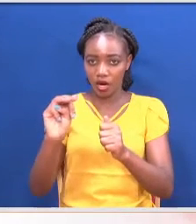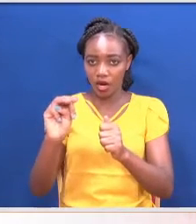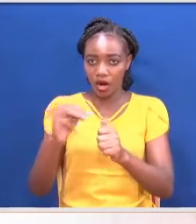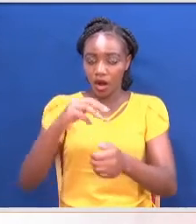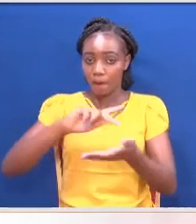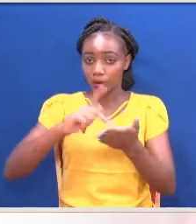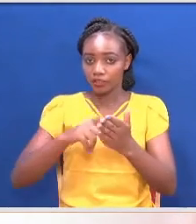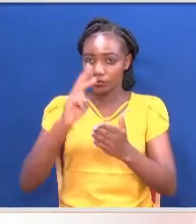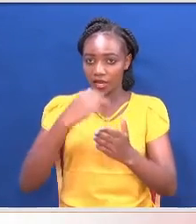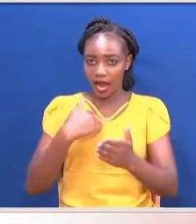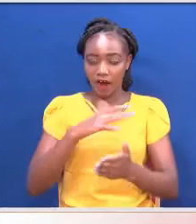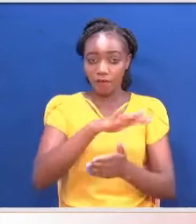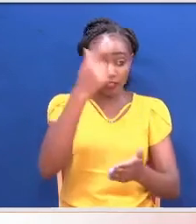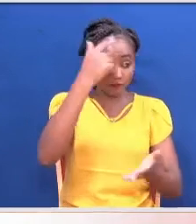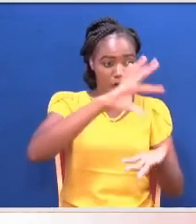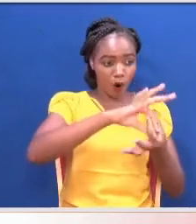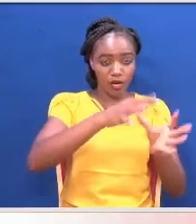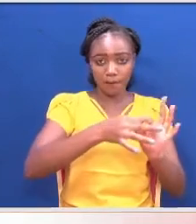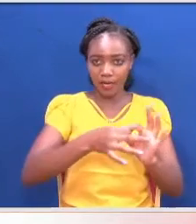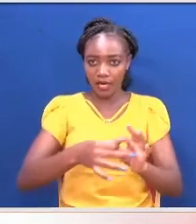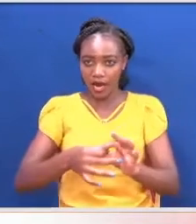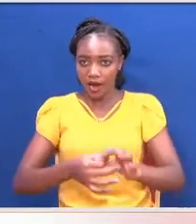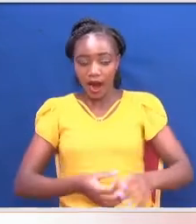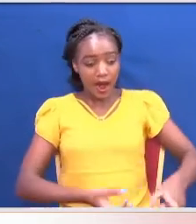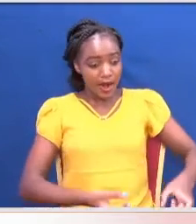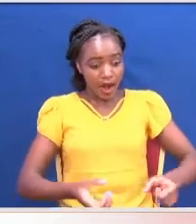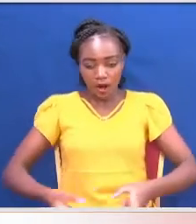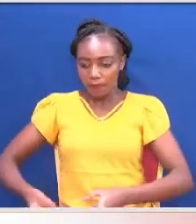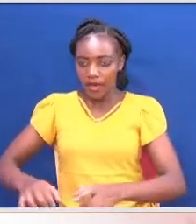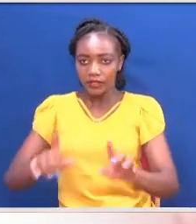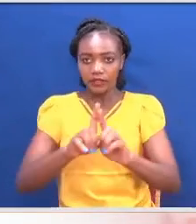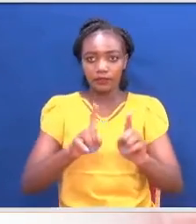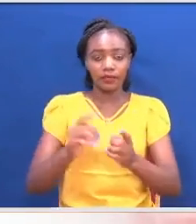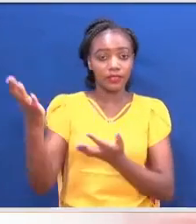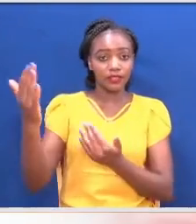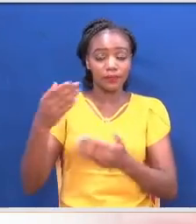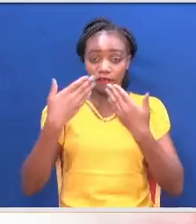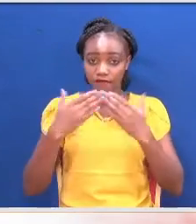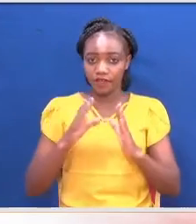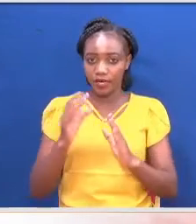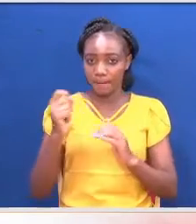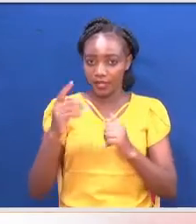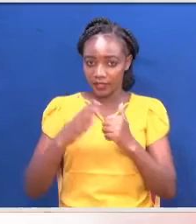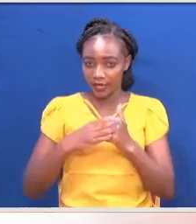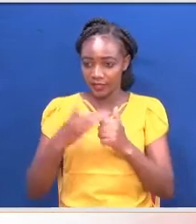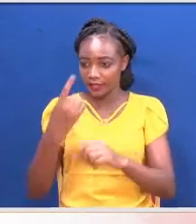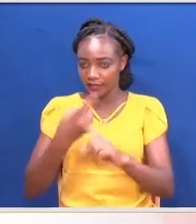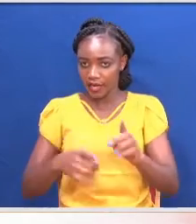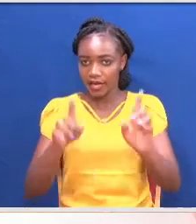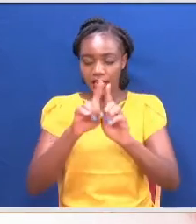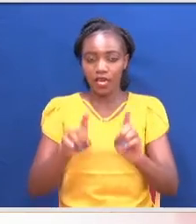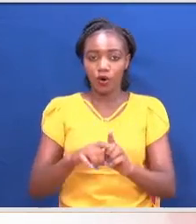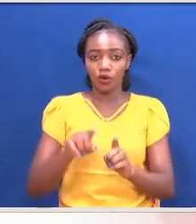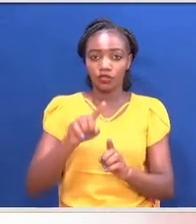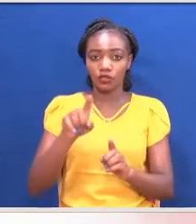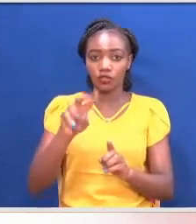Olympic standard soccer field, rugby pitch and athletics track, and is set to be completed by September this year. Premier League side Nzoia